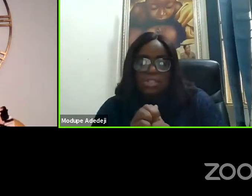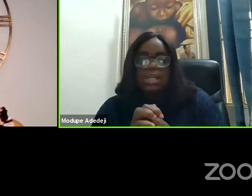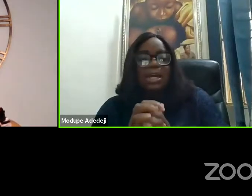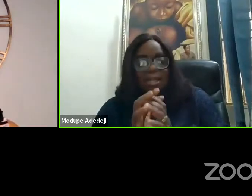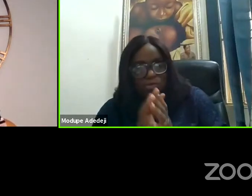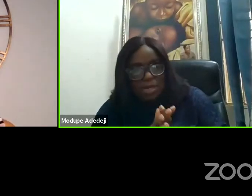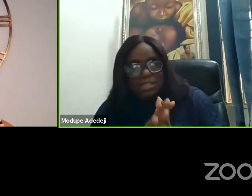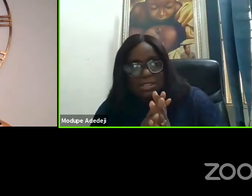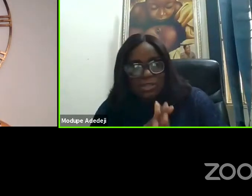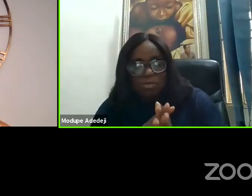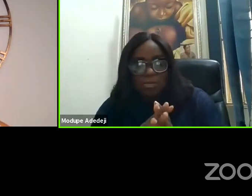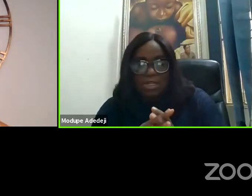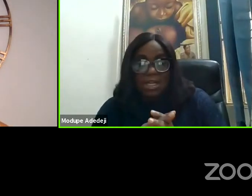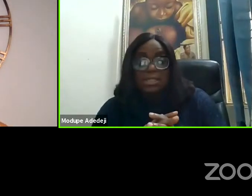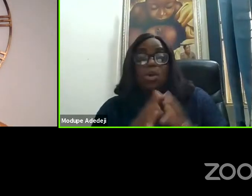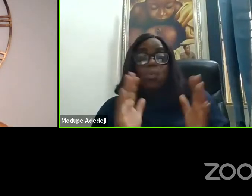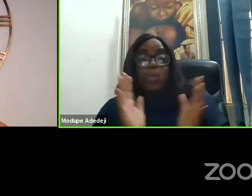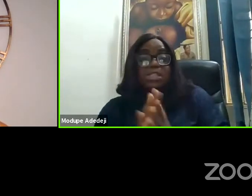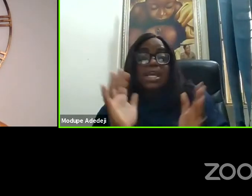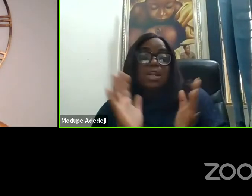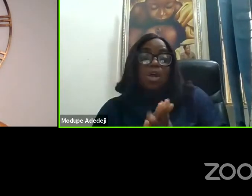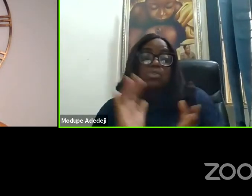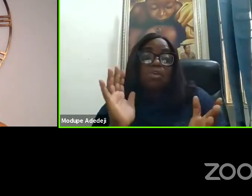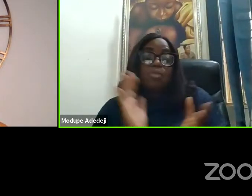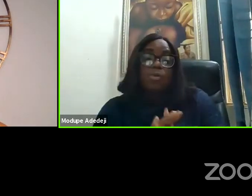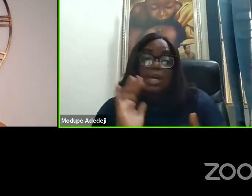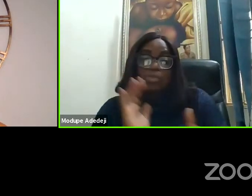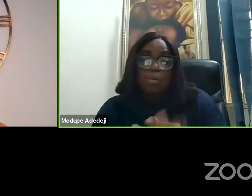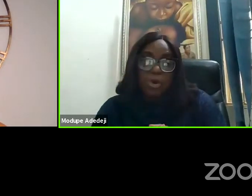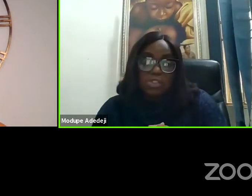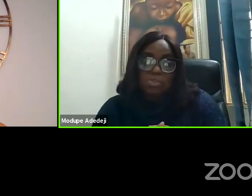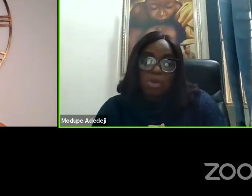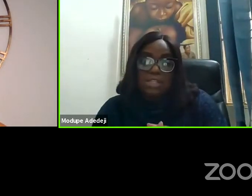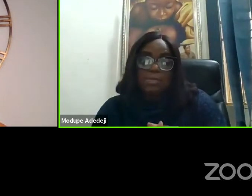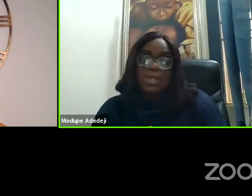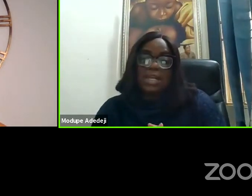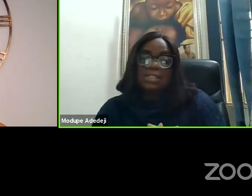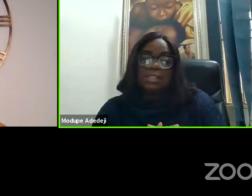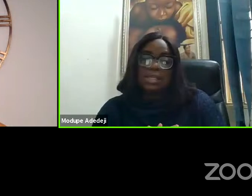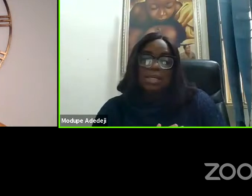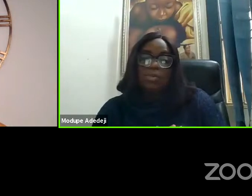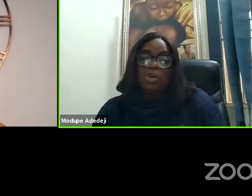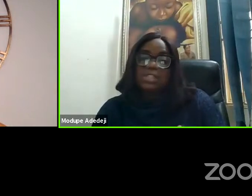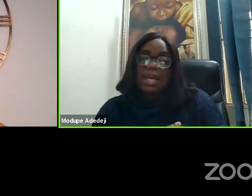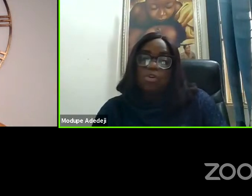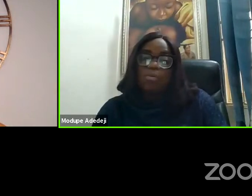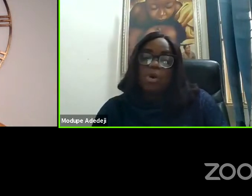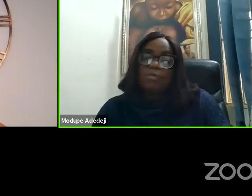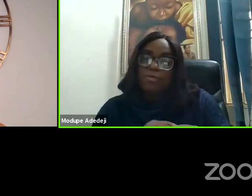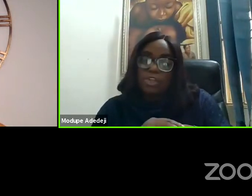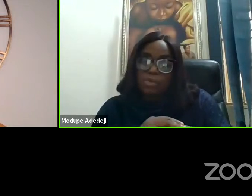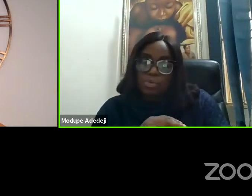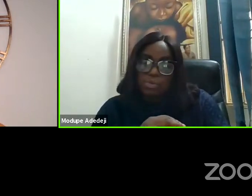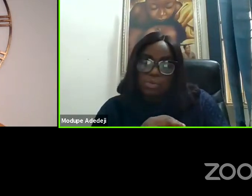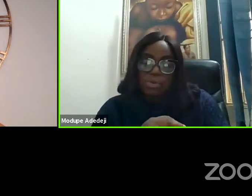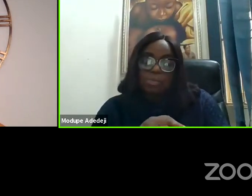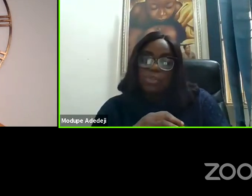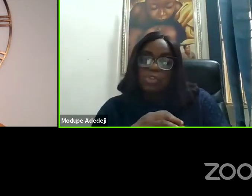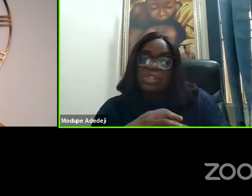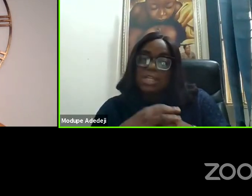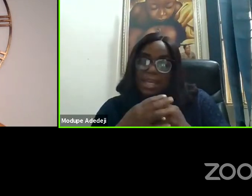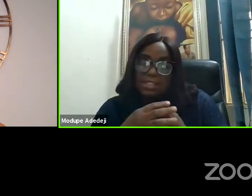the uterus, and the woman is said to be pregnant. With a lot of hormonal support throughout the pregnancy, because there are no more